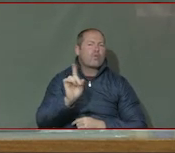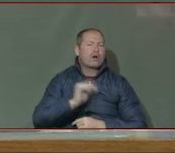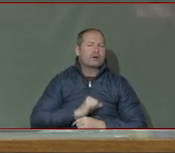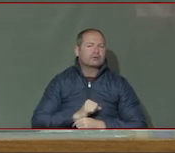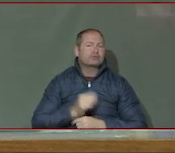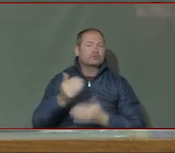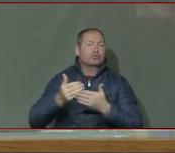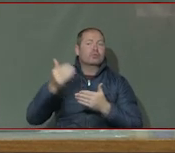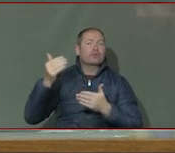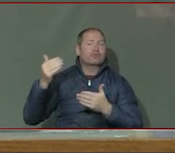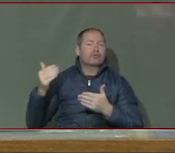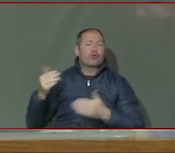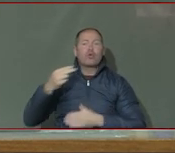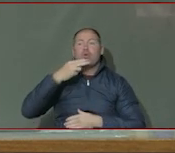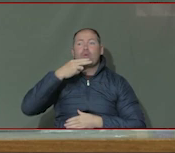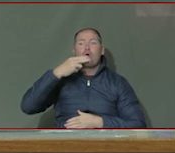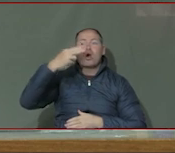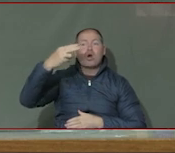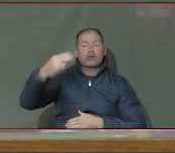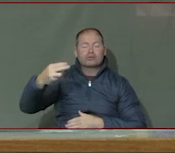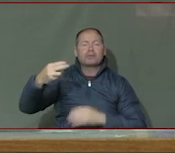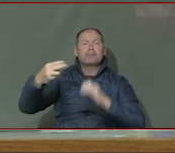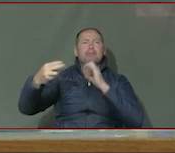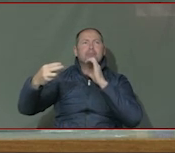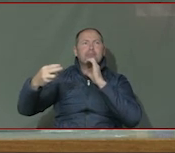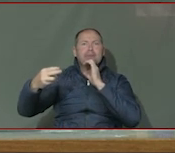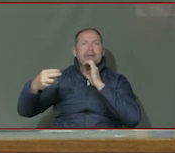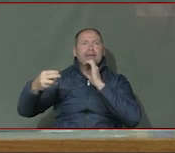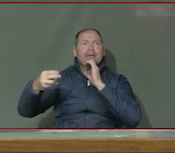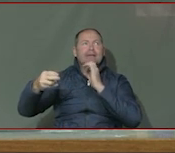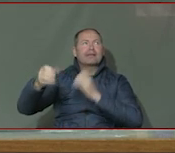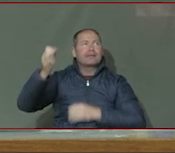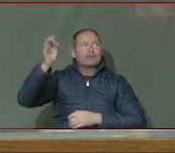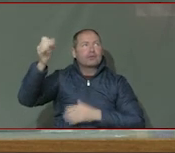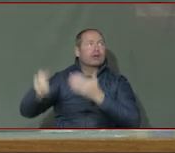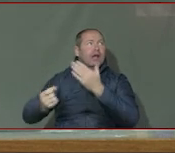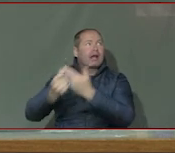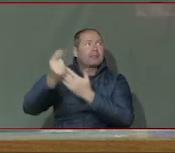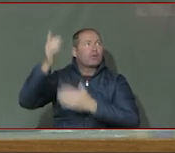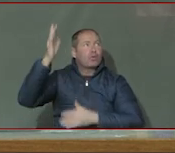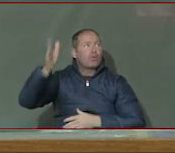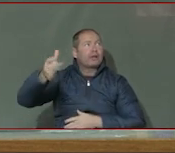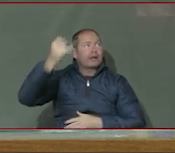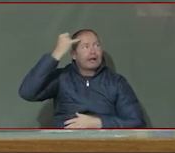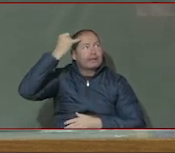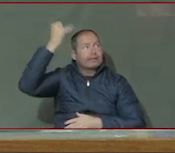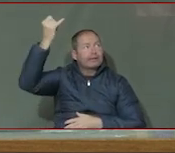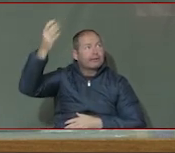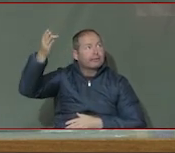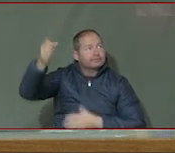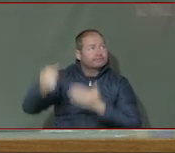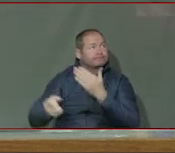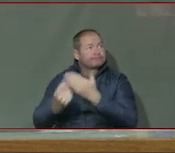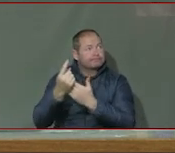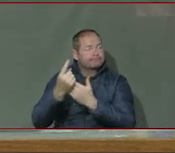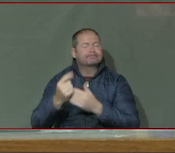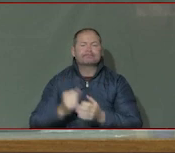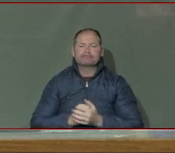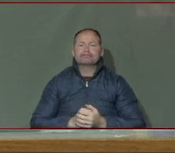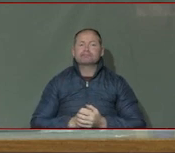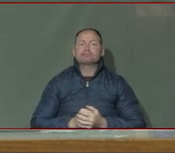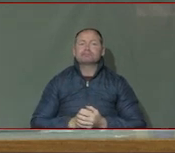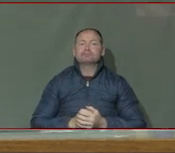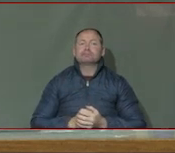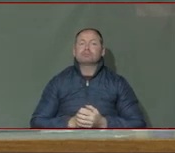Hypothesis is a prediction. I predict something like the longer the winter is,